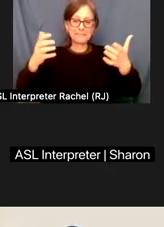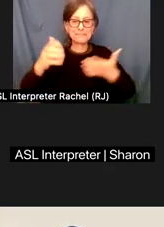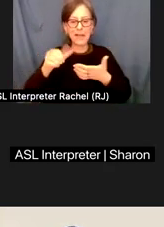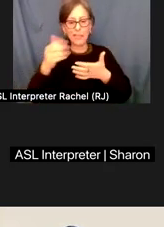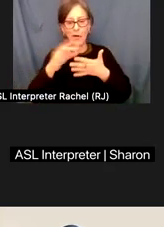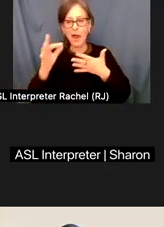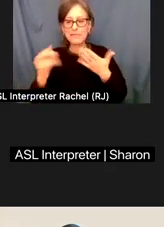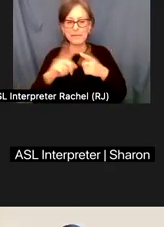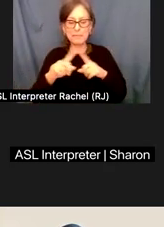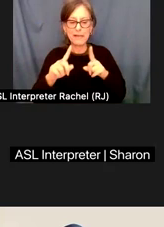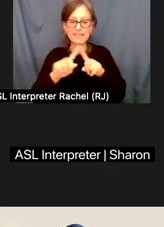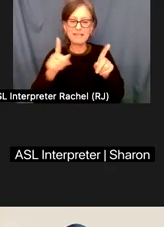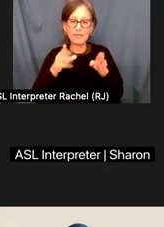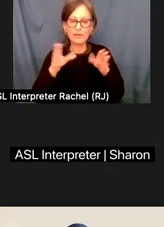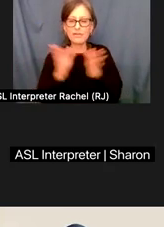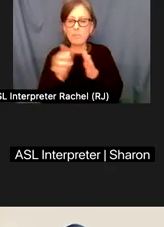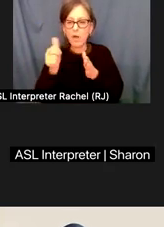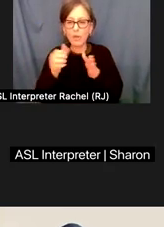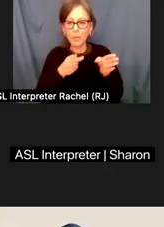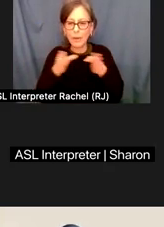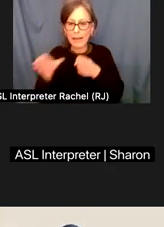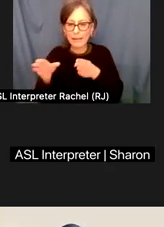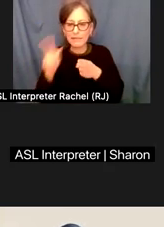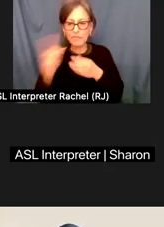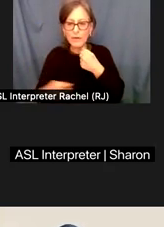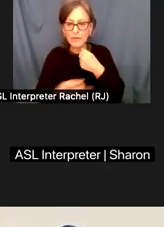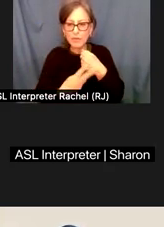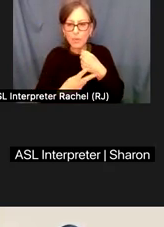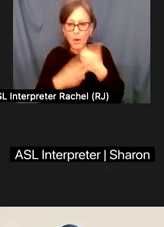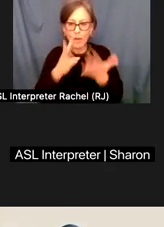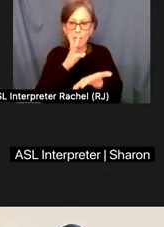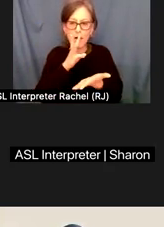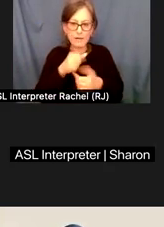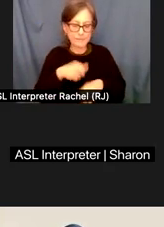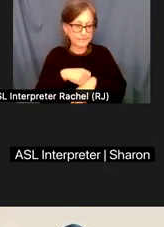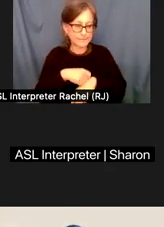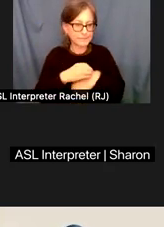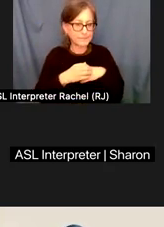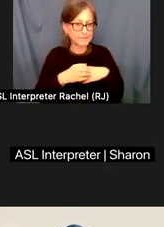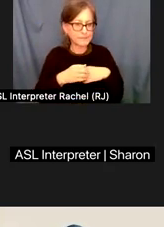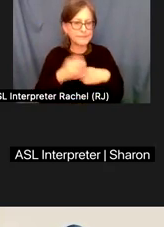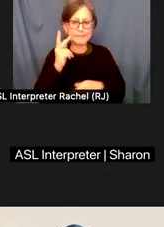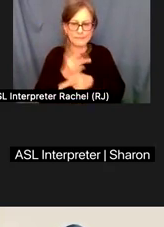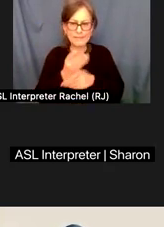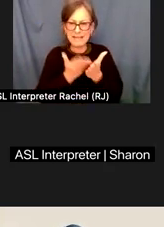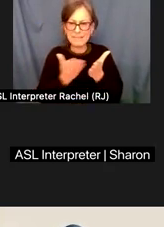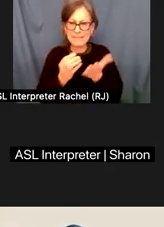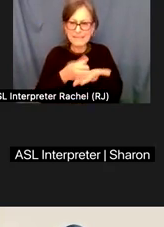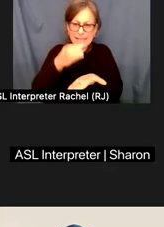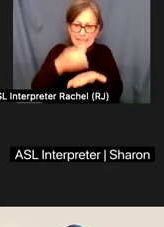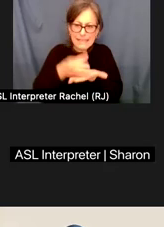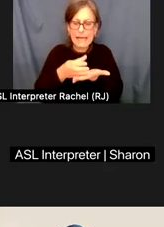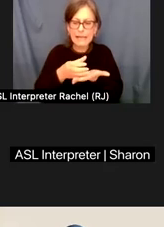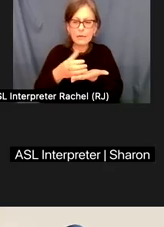or these smaller storage areas or units. But keep the items in containers or in